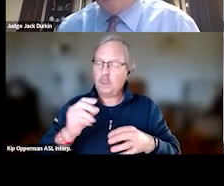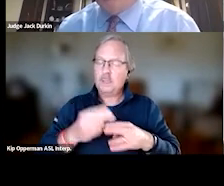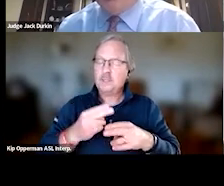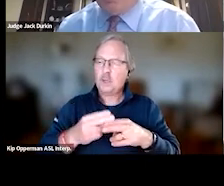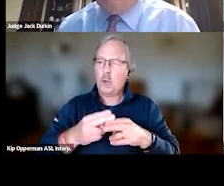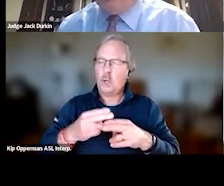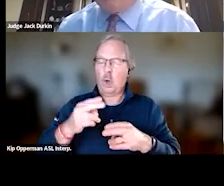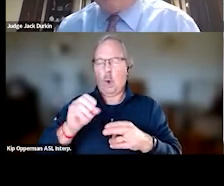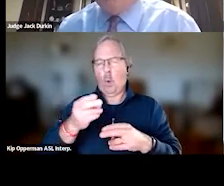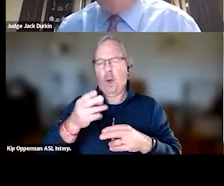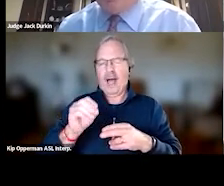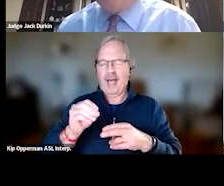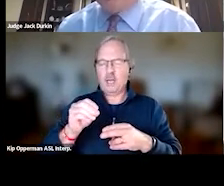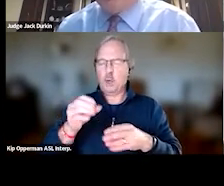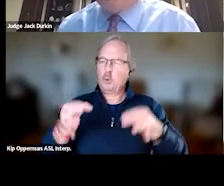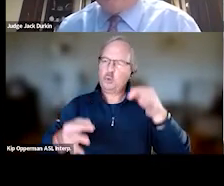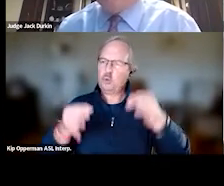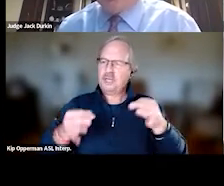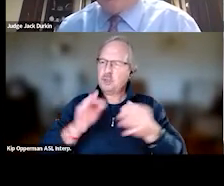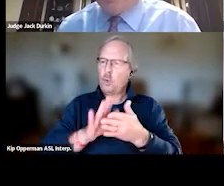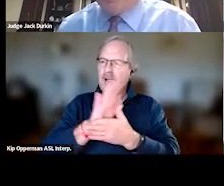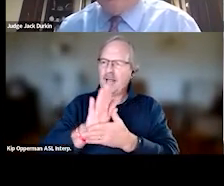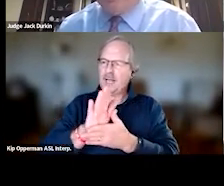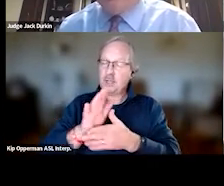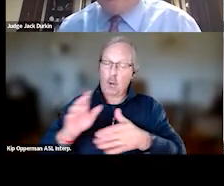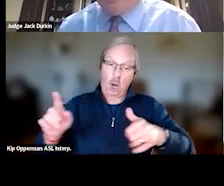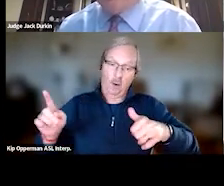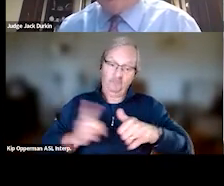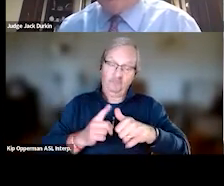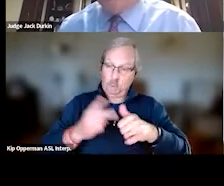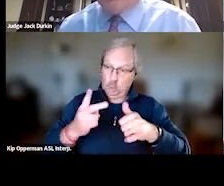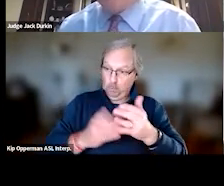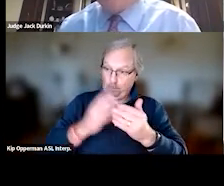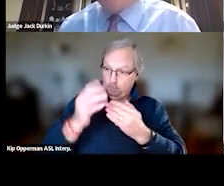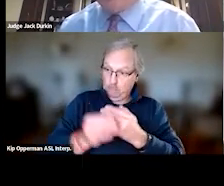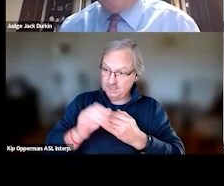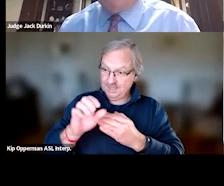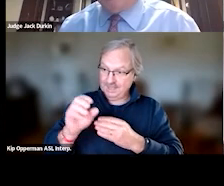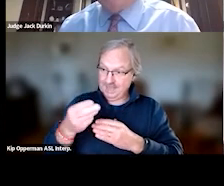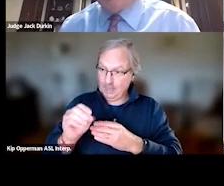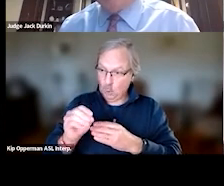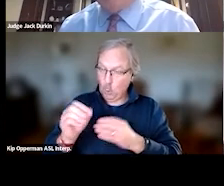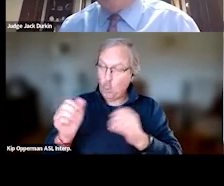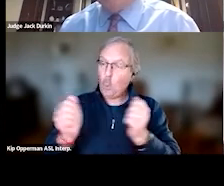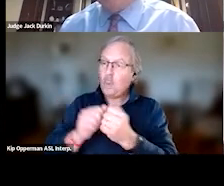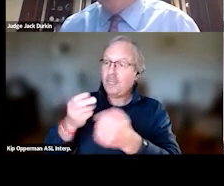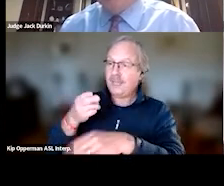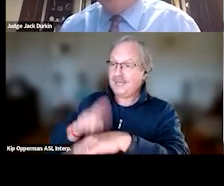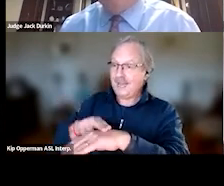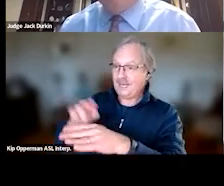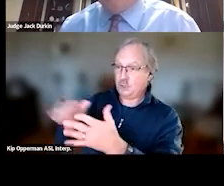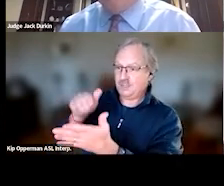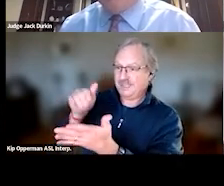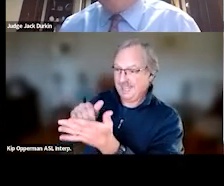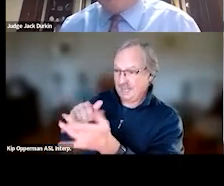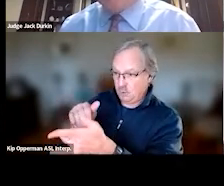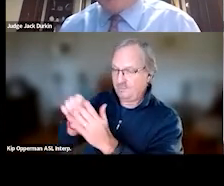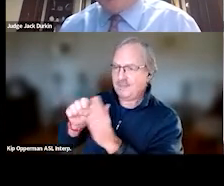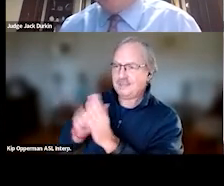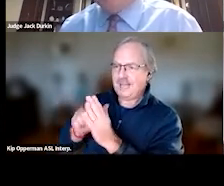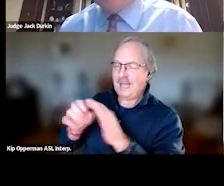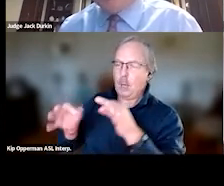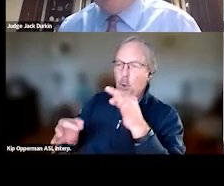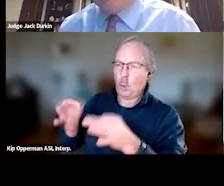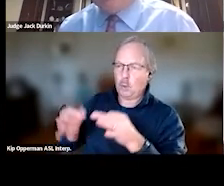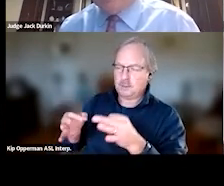So our first two Project ECHOs were done, as I mentioned, with the National Center for State Courts, but there was such